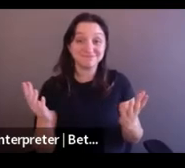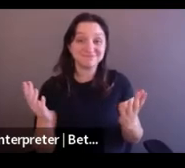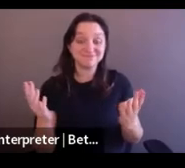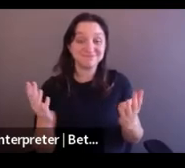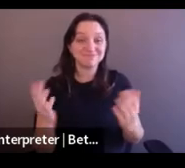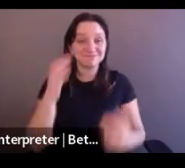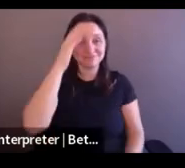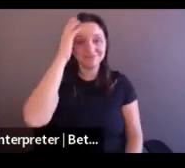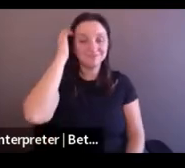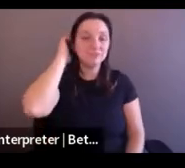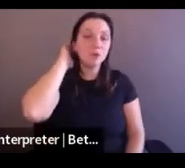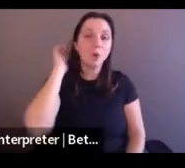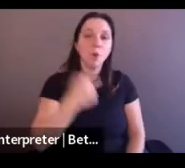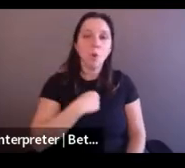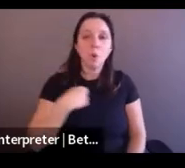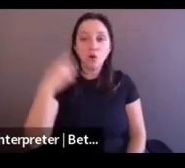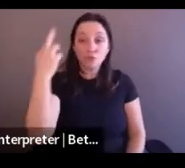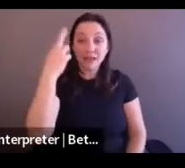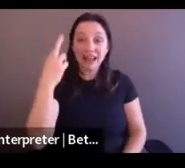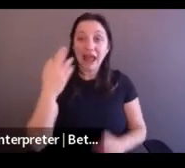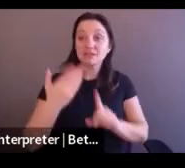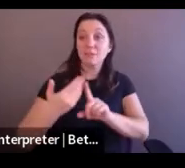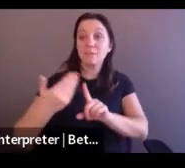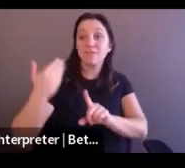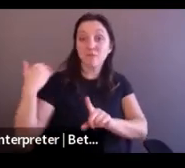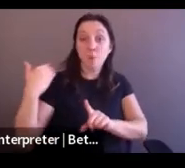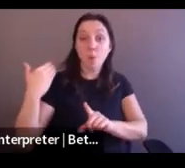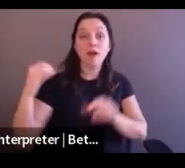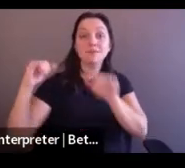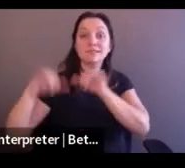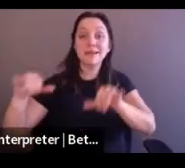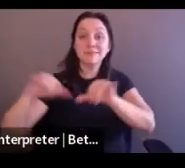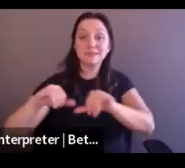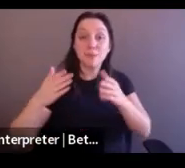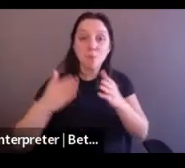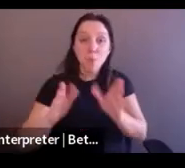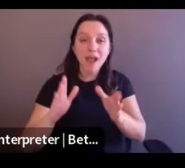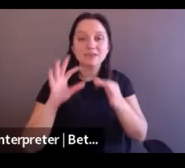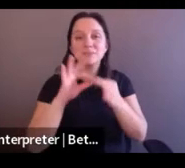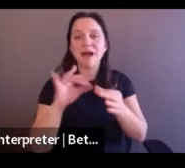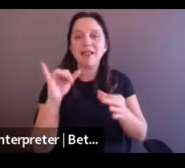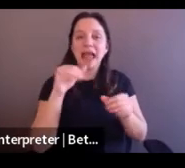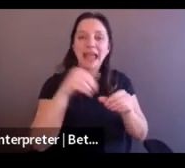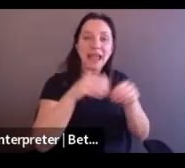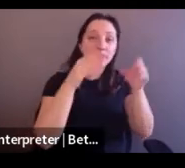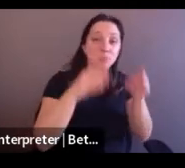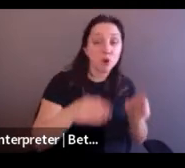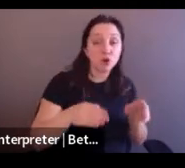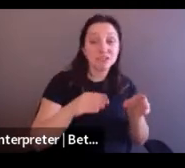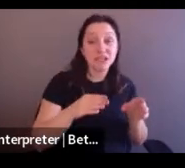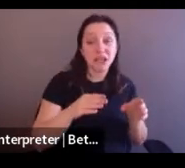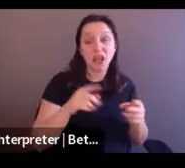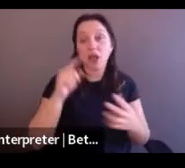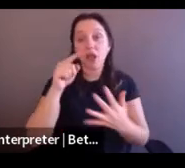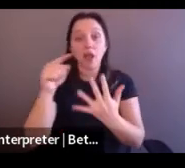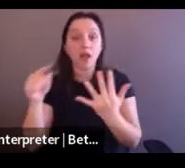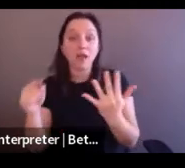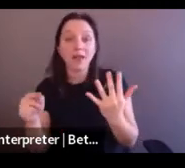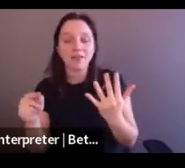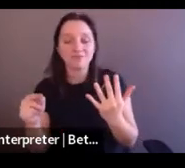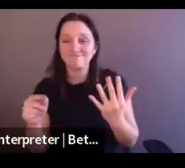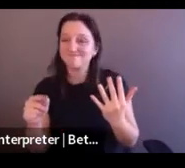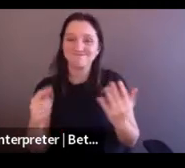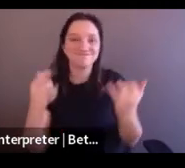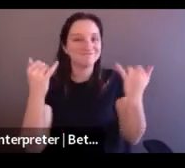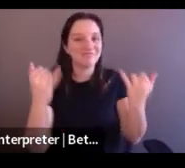the ways that we did things before in person, et cetera, are not, and some of,